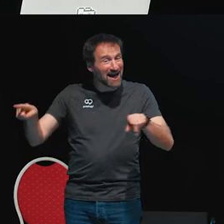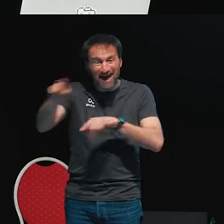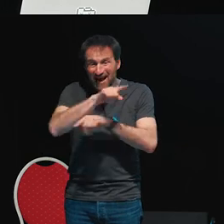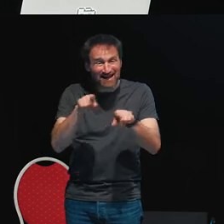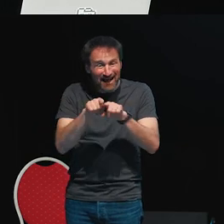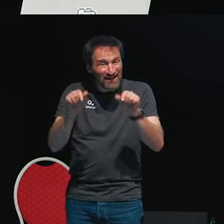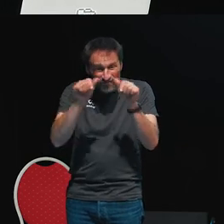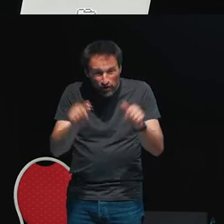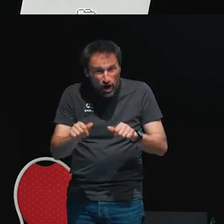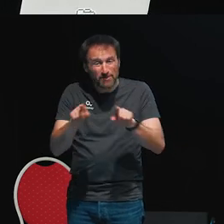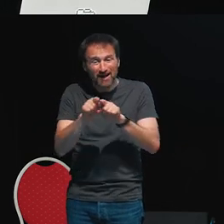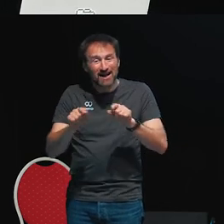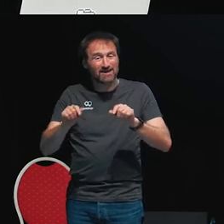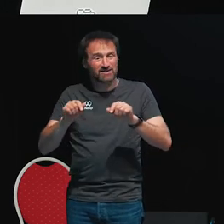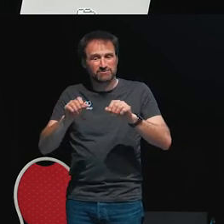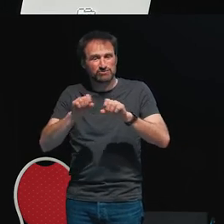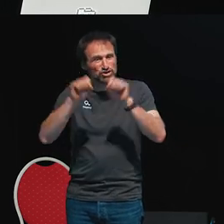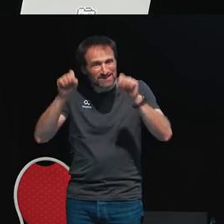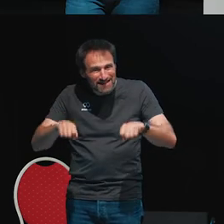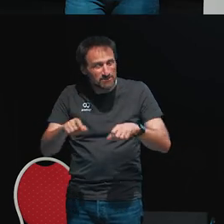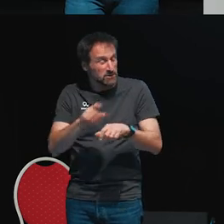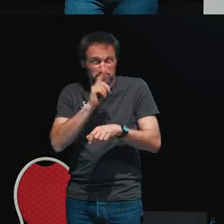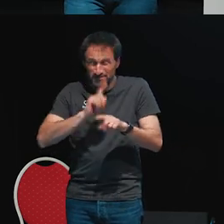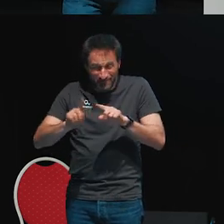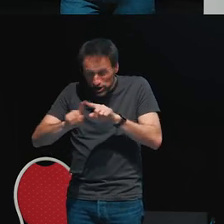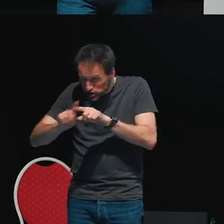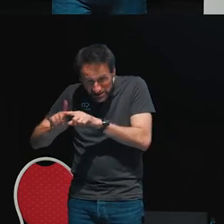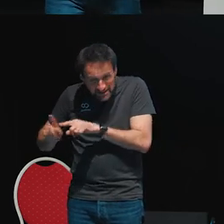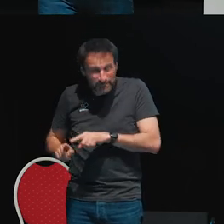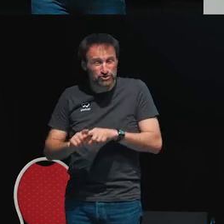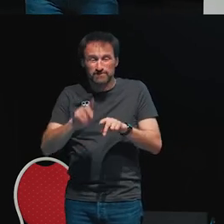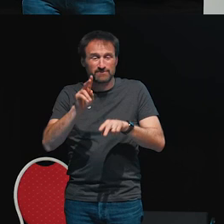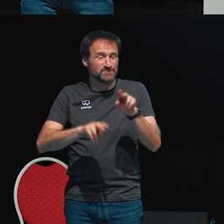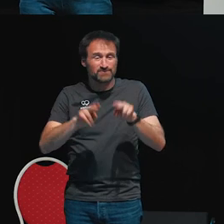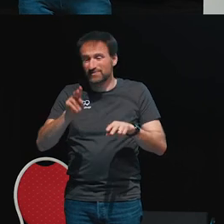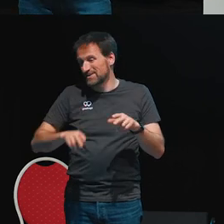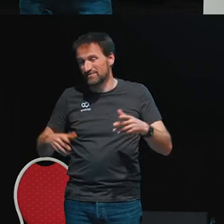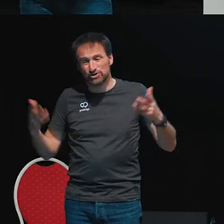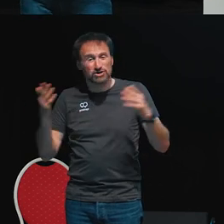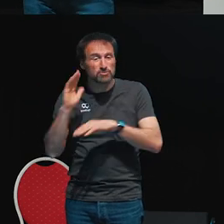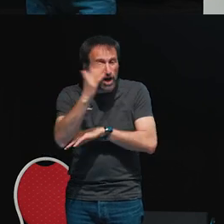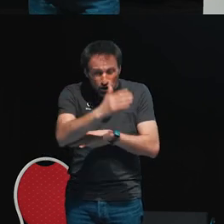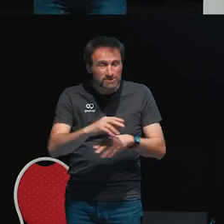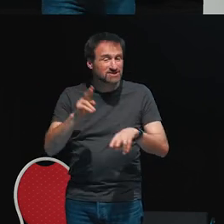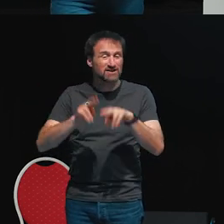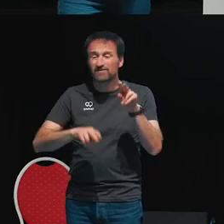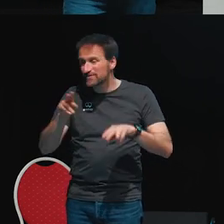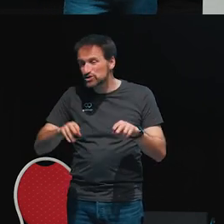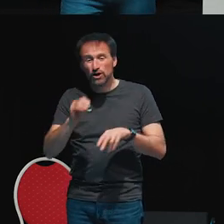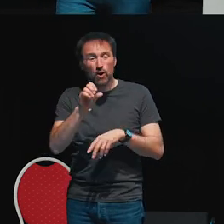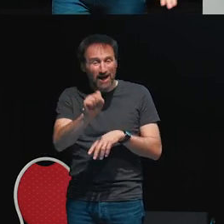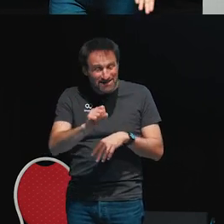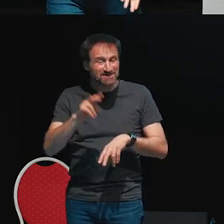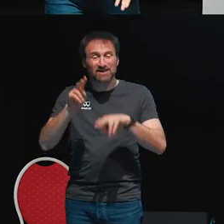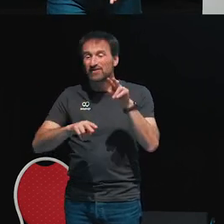all different. It's all use different different OSs, different browser, different runtime,